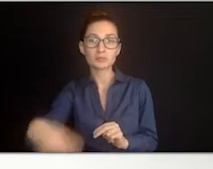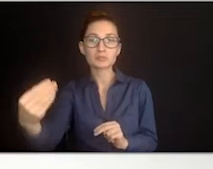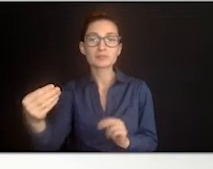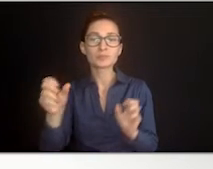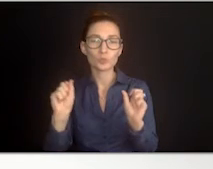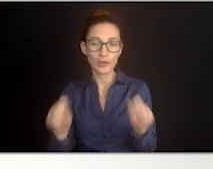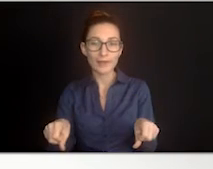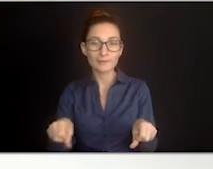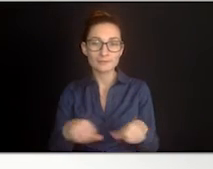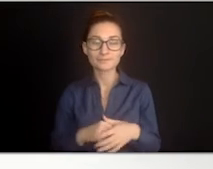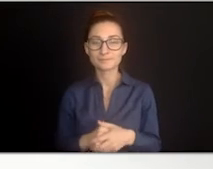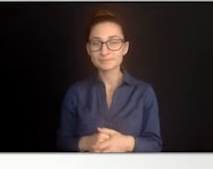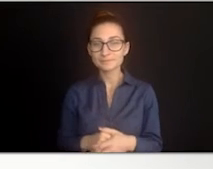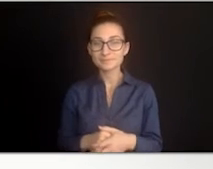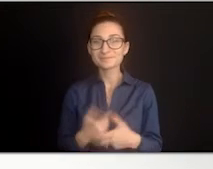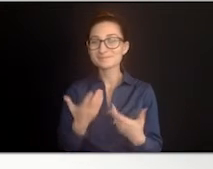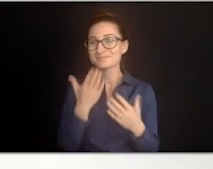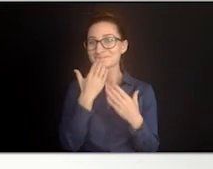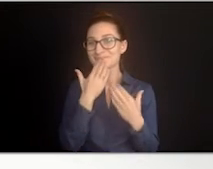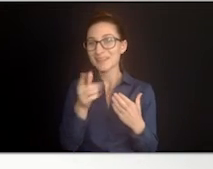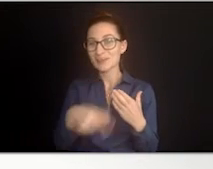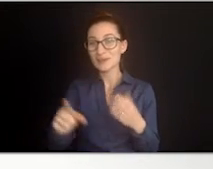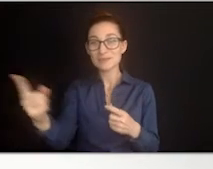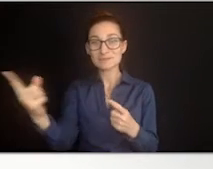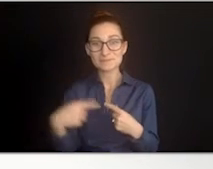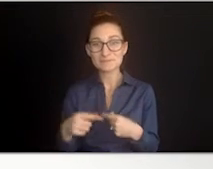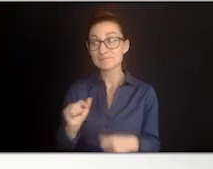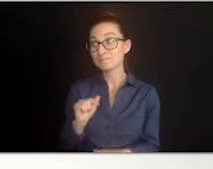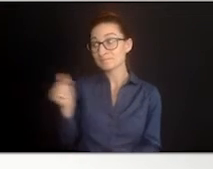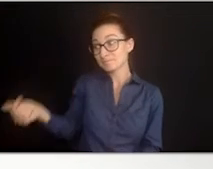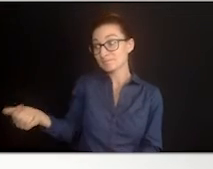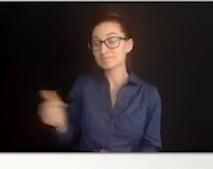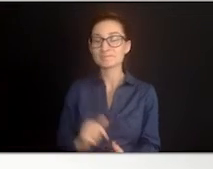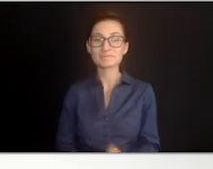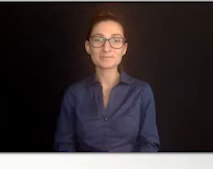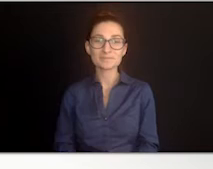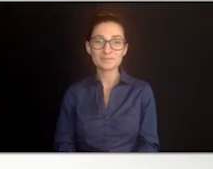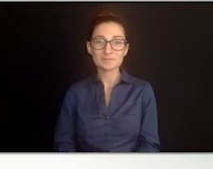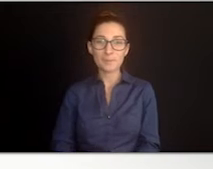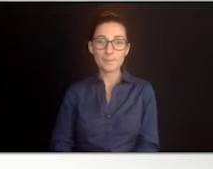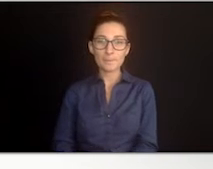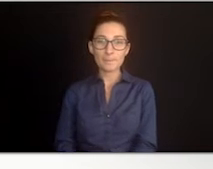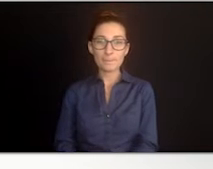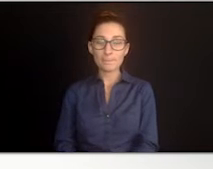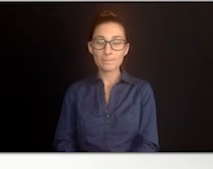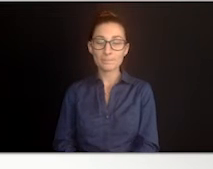have one right now. So thank you for being here. I'm gonna pass it over.